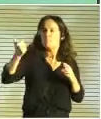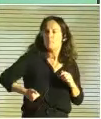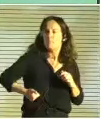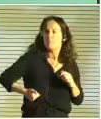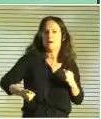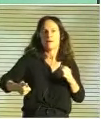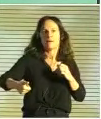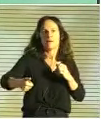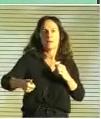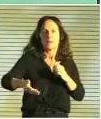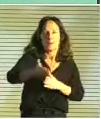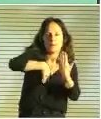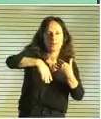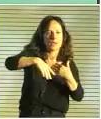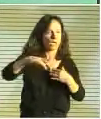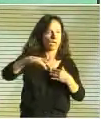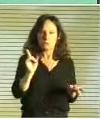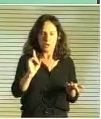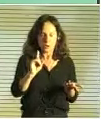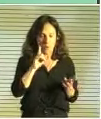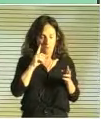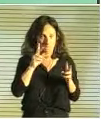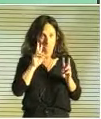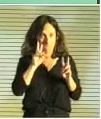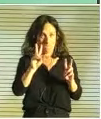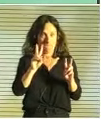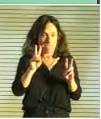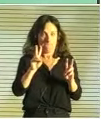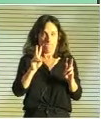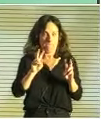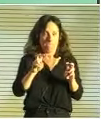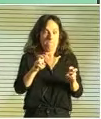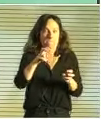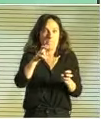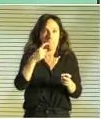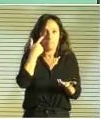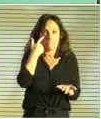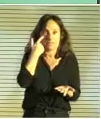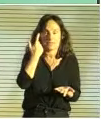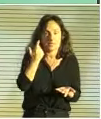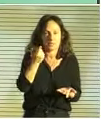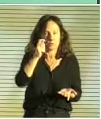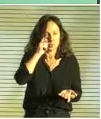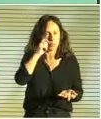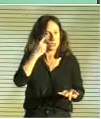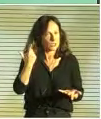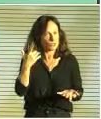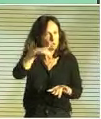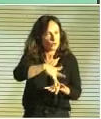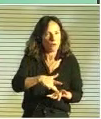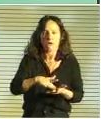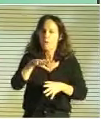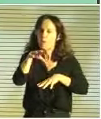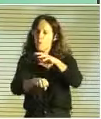guests, tourists are spending monies in these countries, and this means they spend money in products which have been developed by the